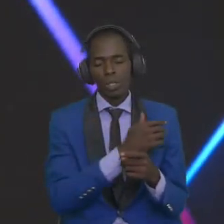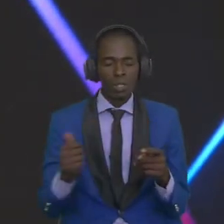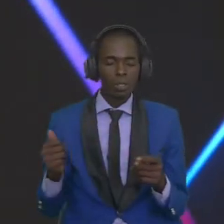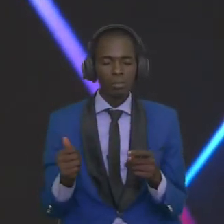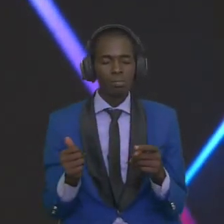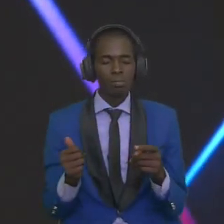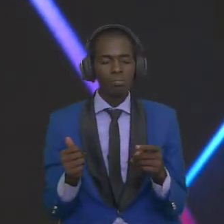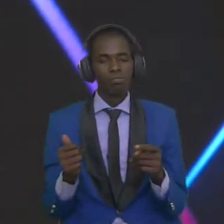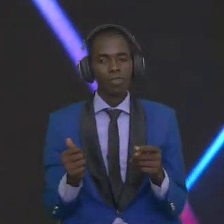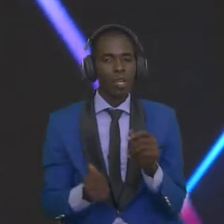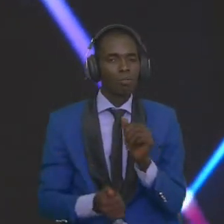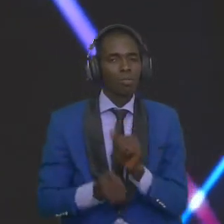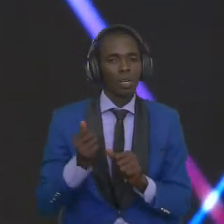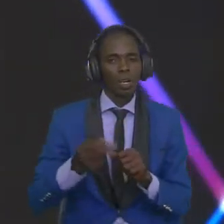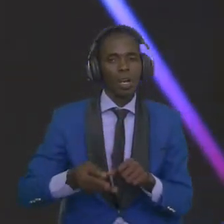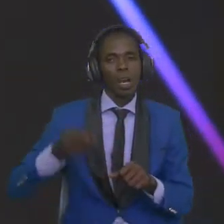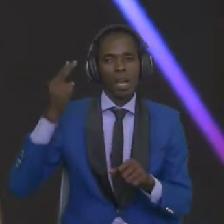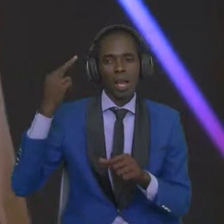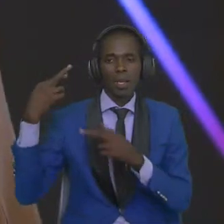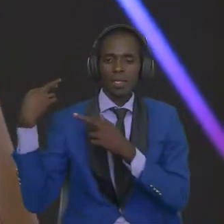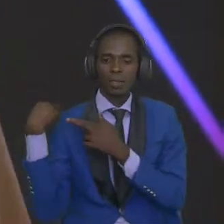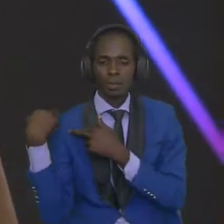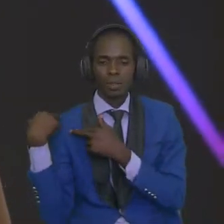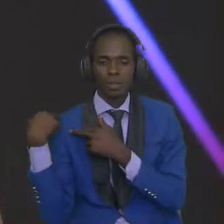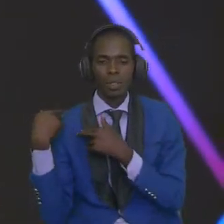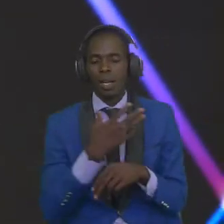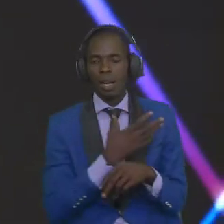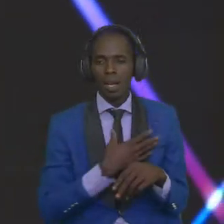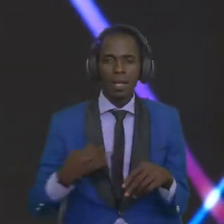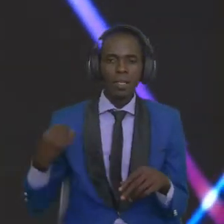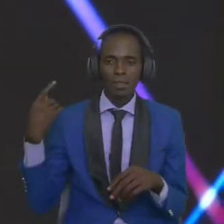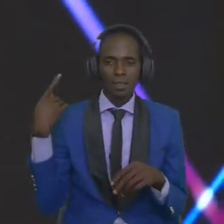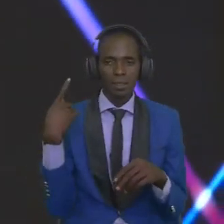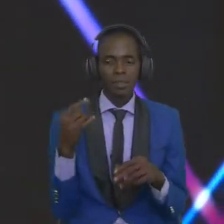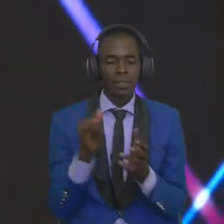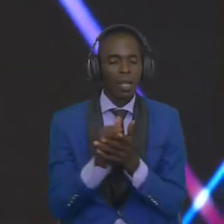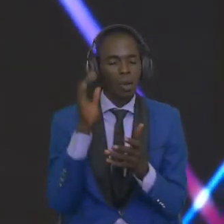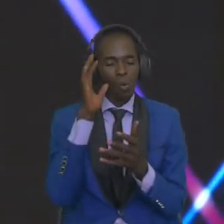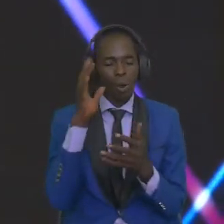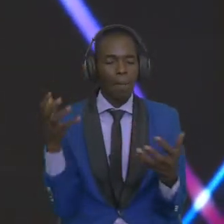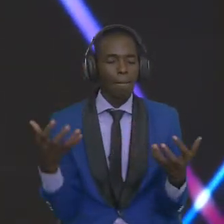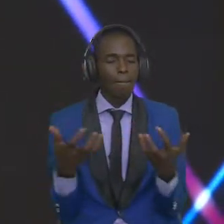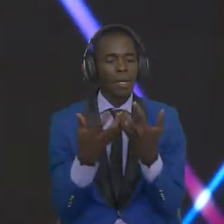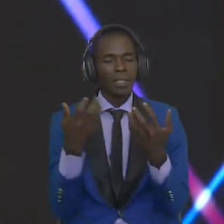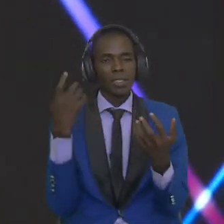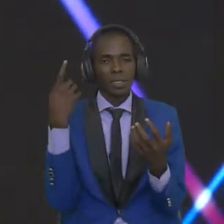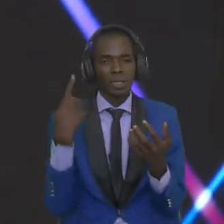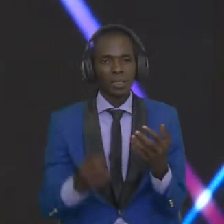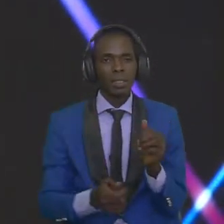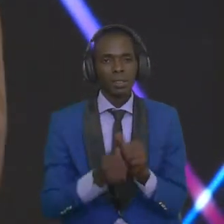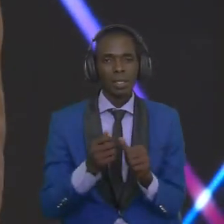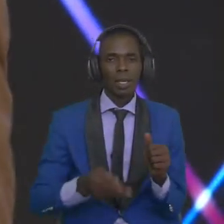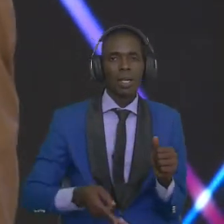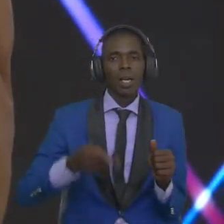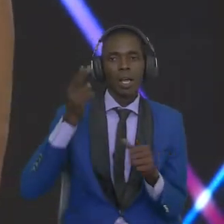a higher responsibility, and the higher grace that will match the higher